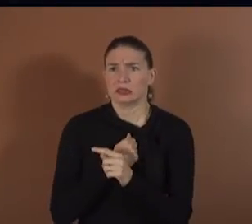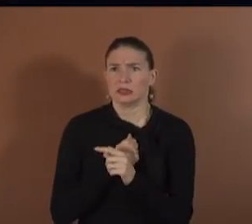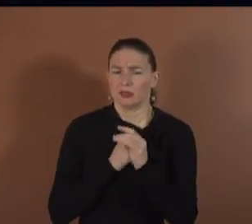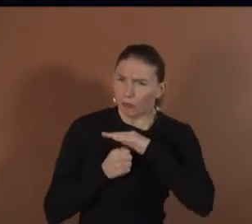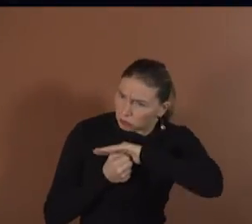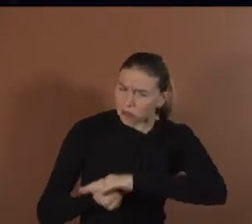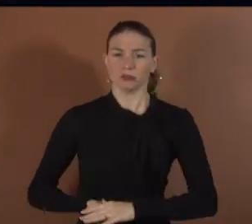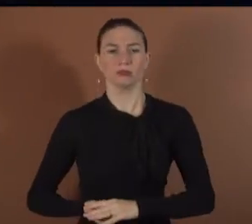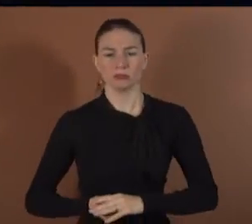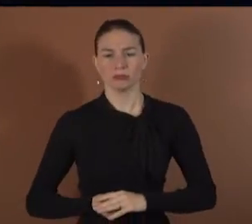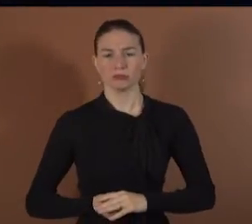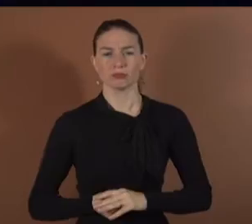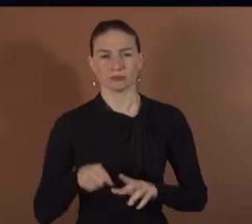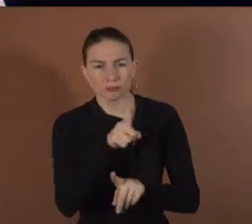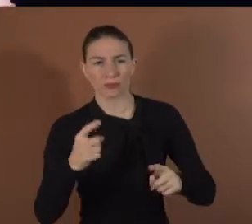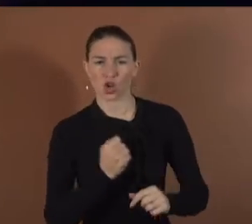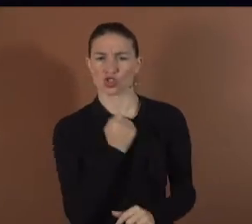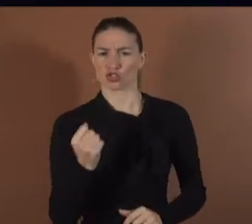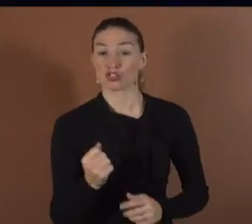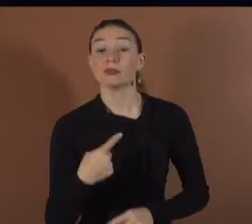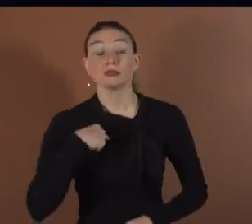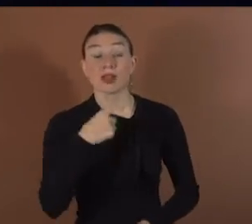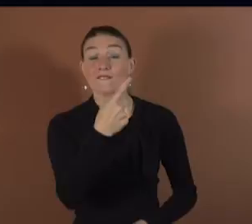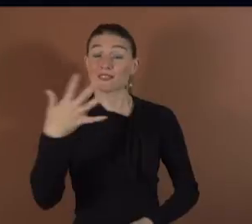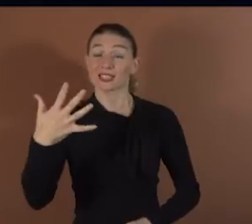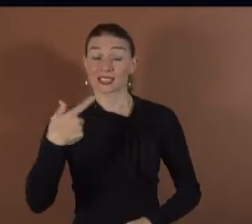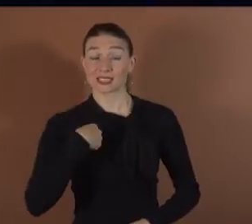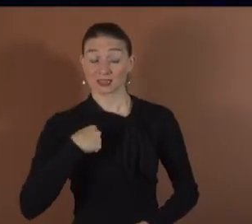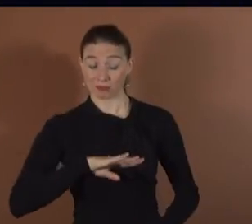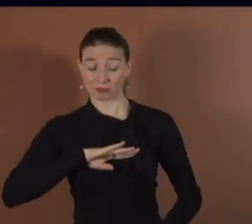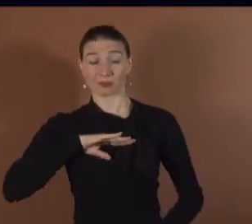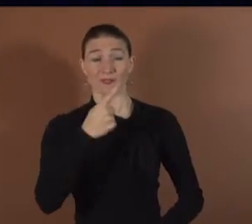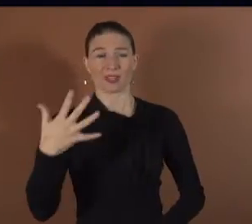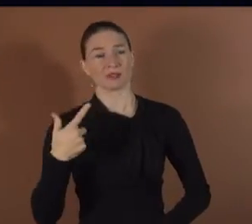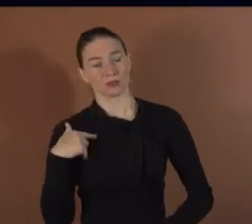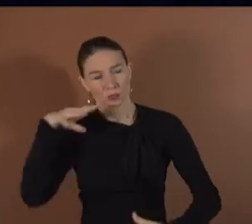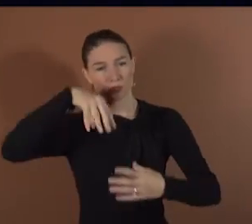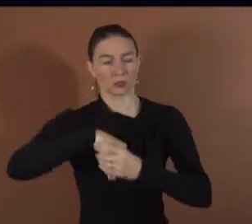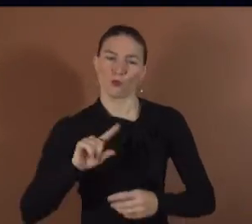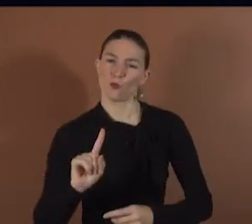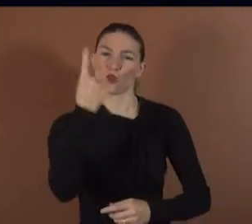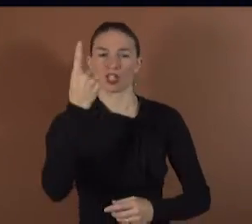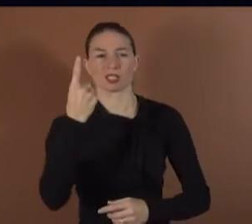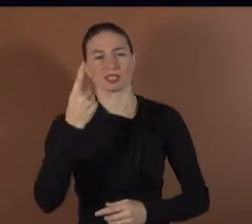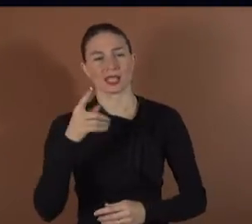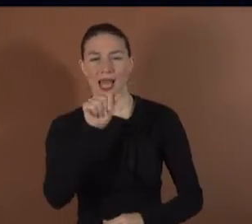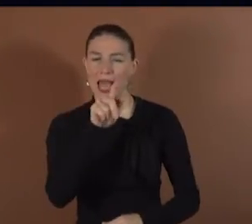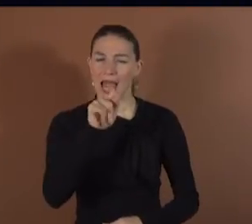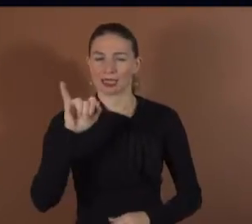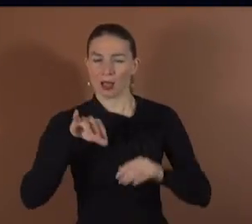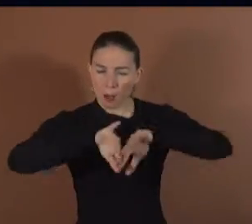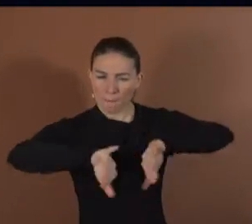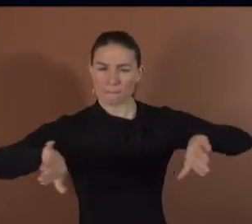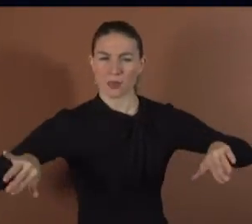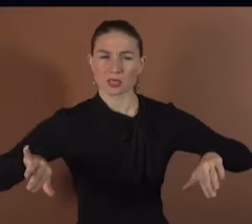At the age of 15, I participated in my first anti-apartheid protest against the inequality